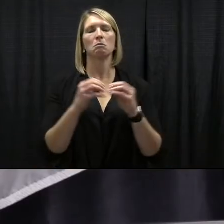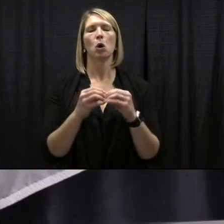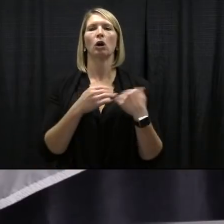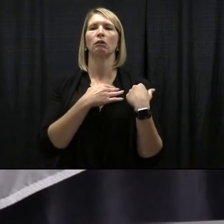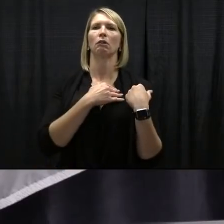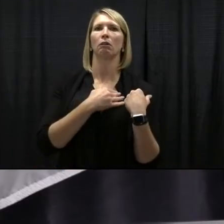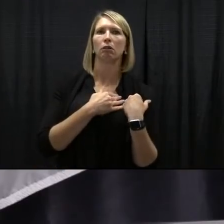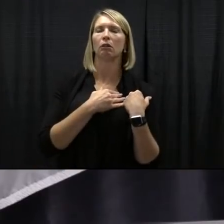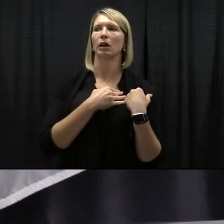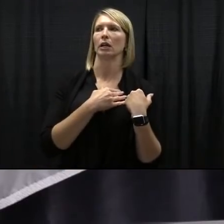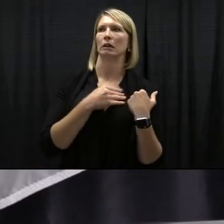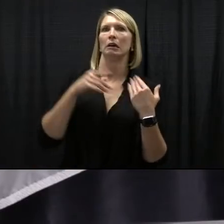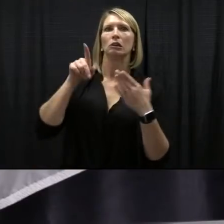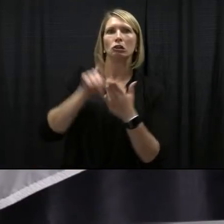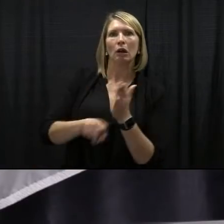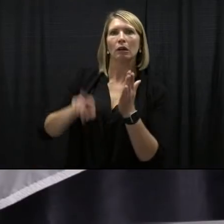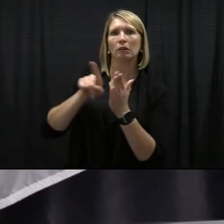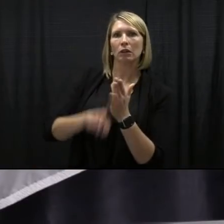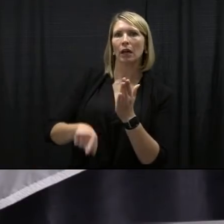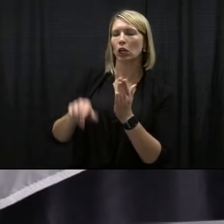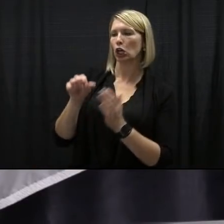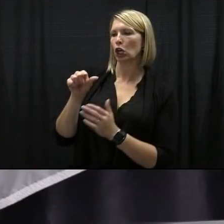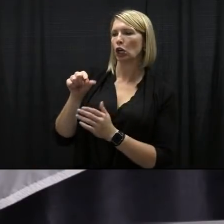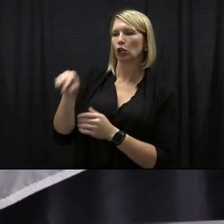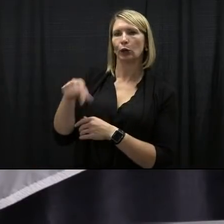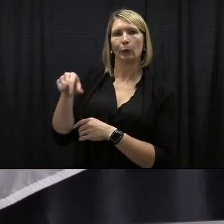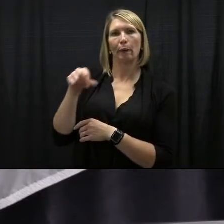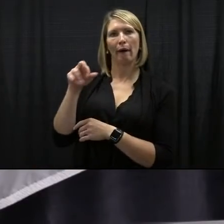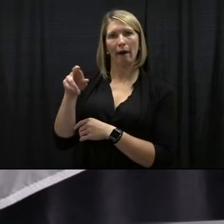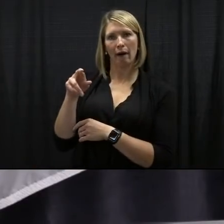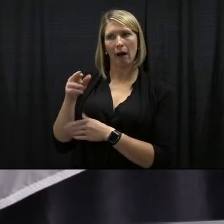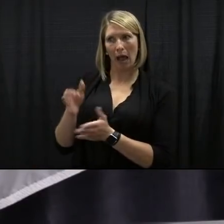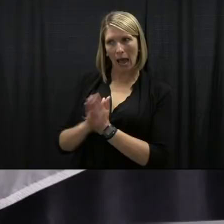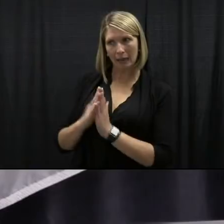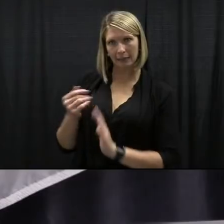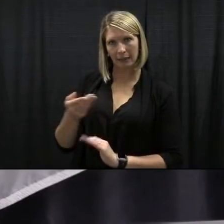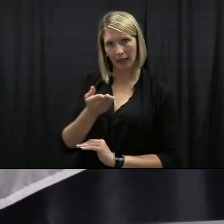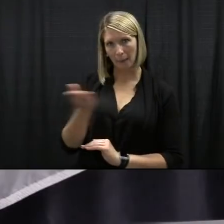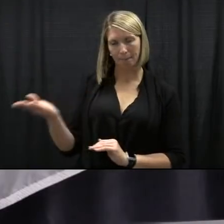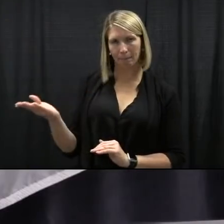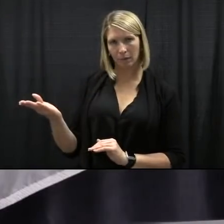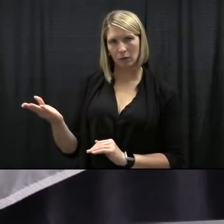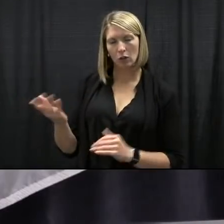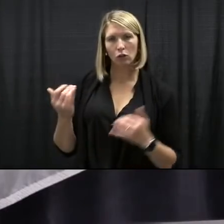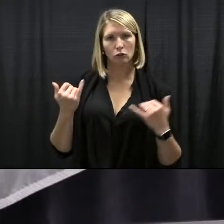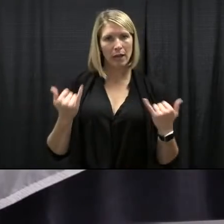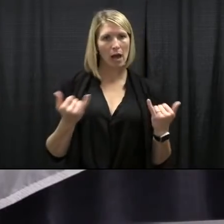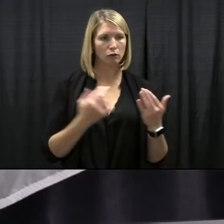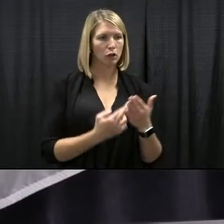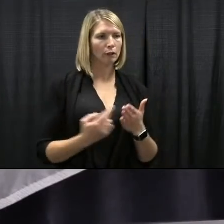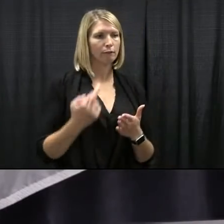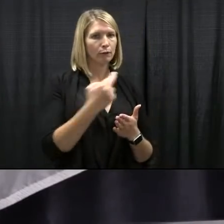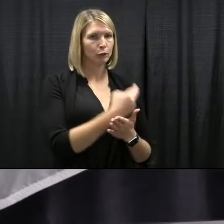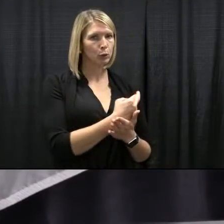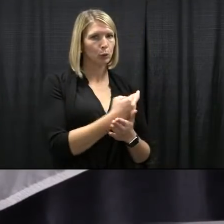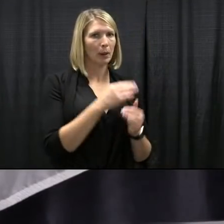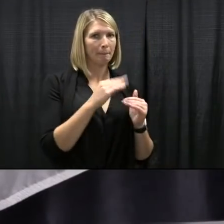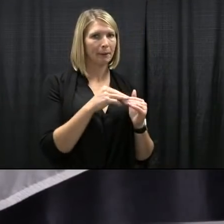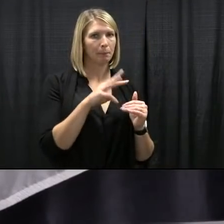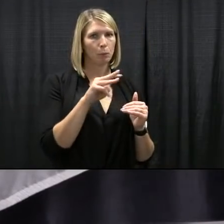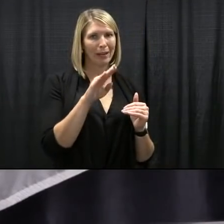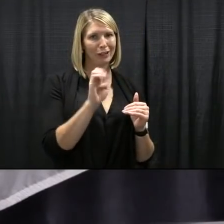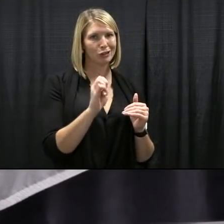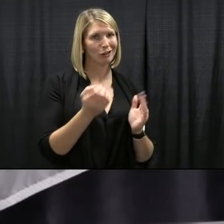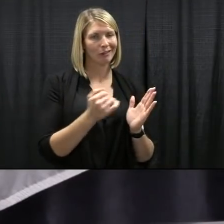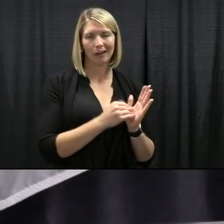But we haven't entertained a change in the minimum wage right now, outside of the regular reviews that currently happen